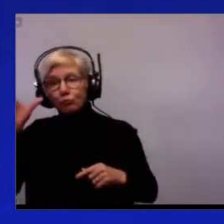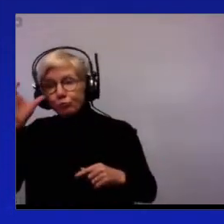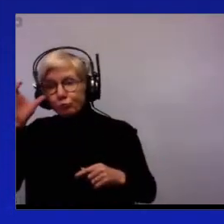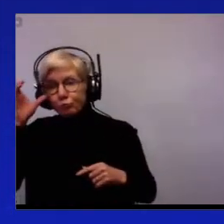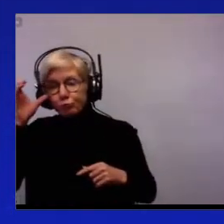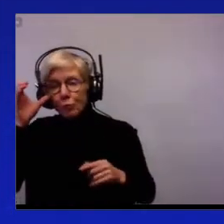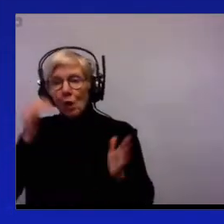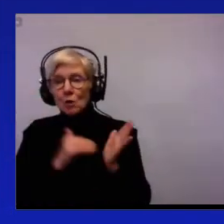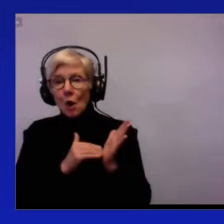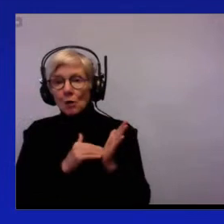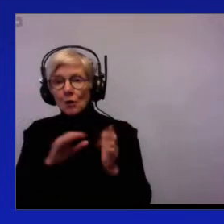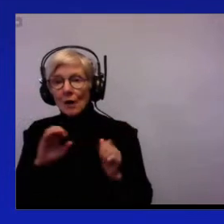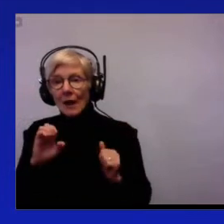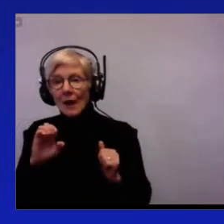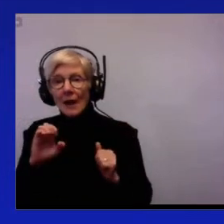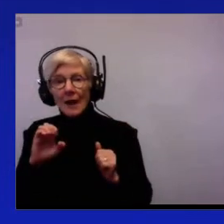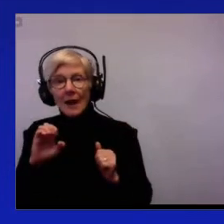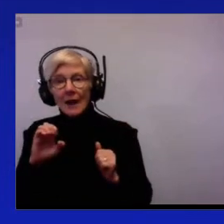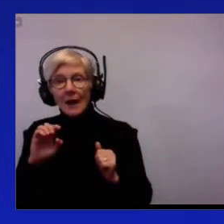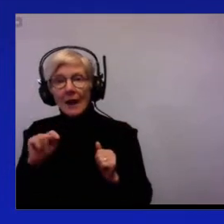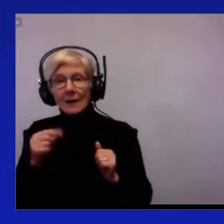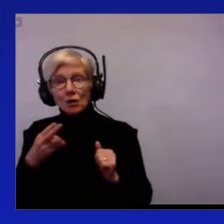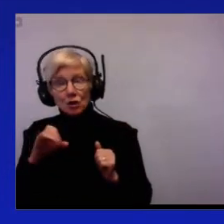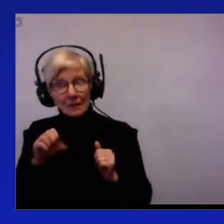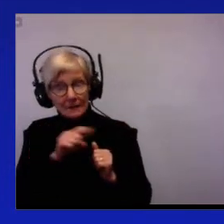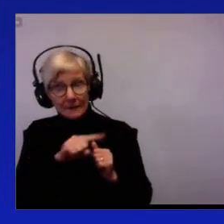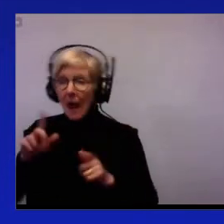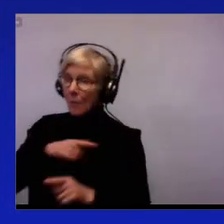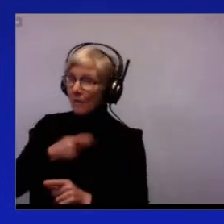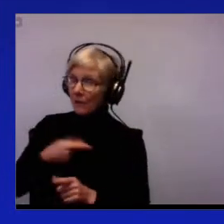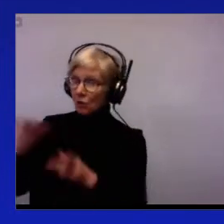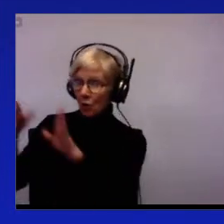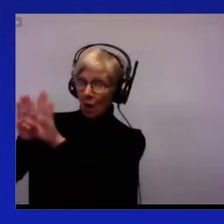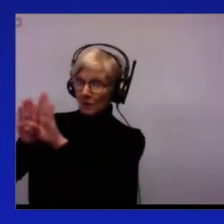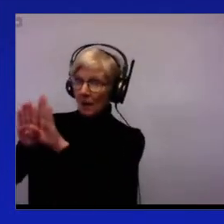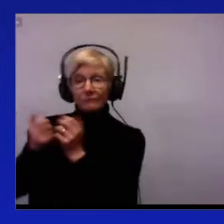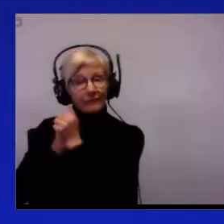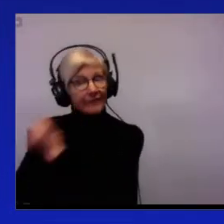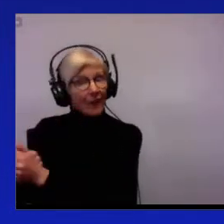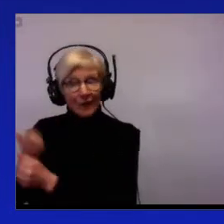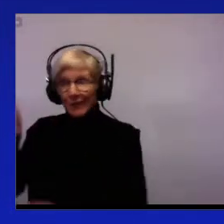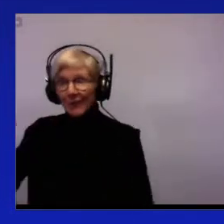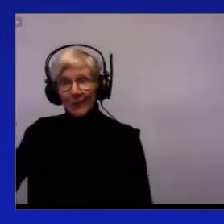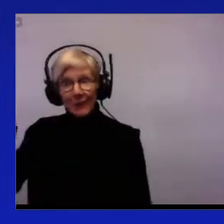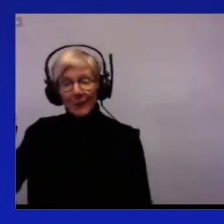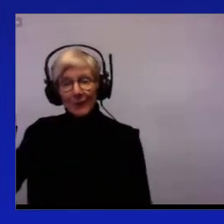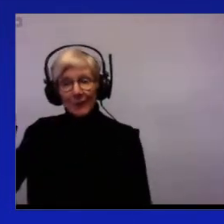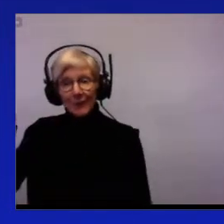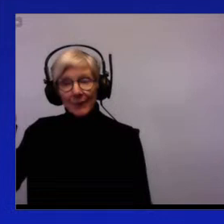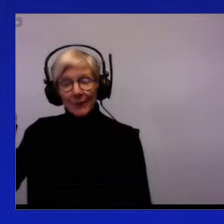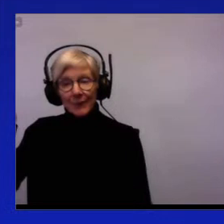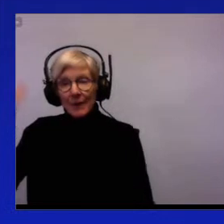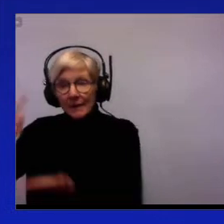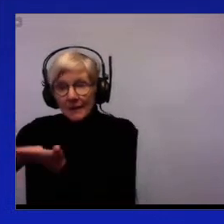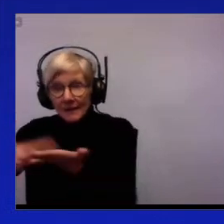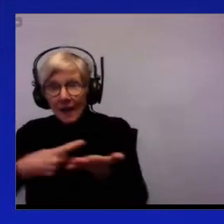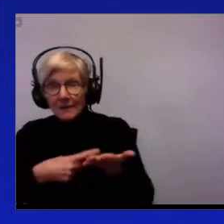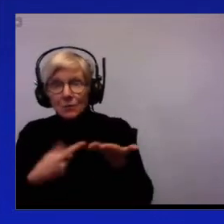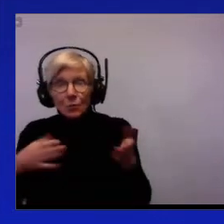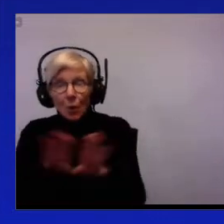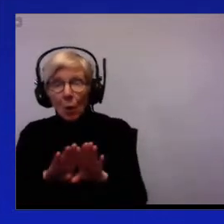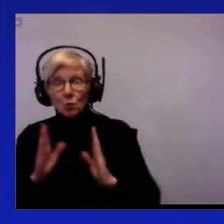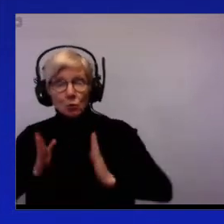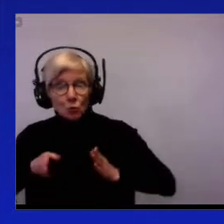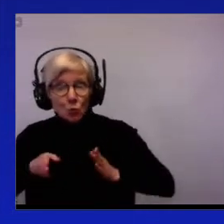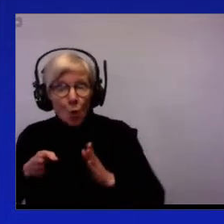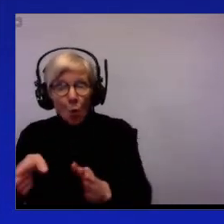and we're still under provincial lockdown is tell partners to be realistic and say, yeah, we're not about to start discussing, plans to close roads and